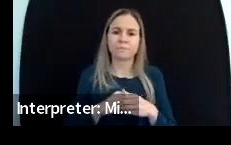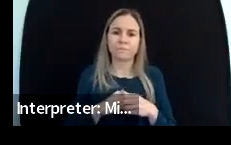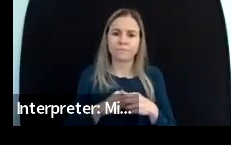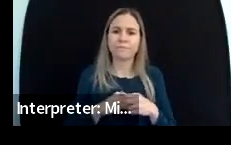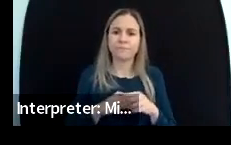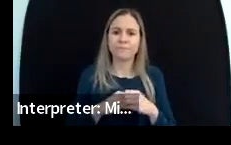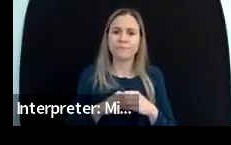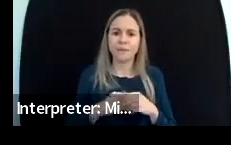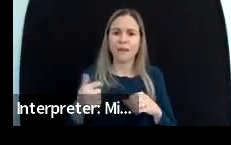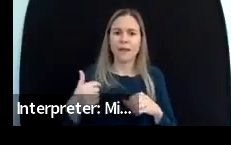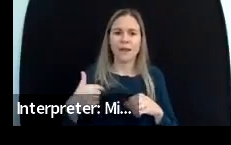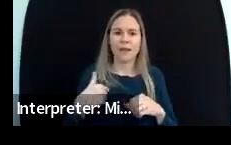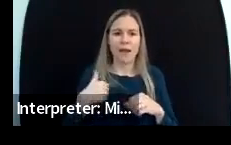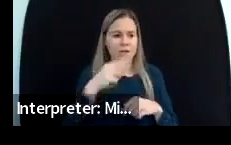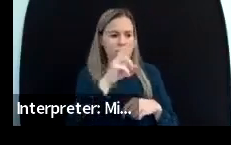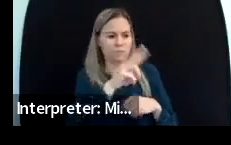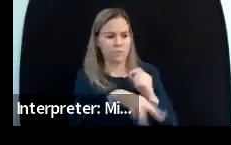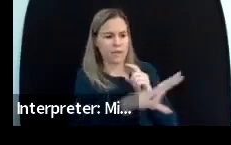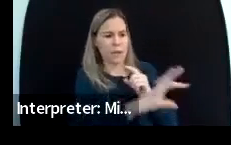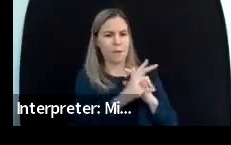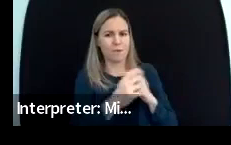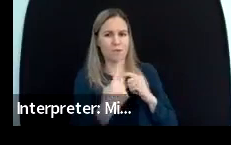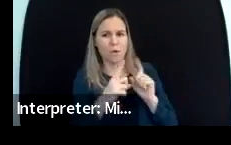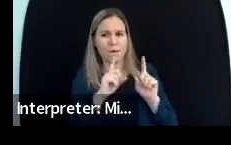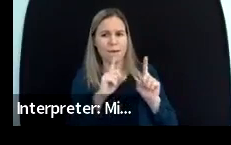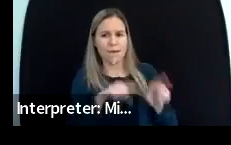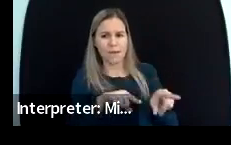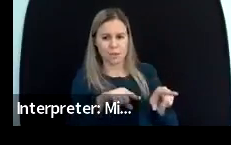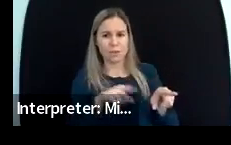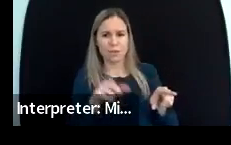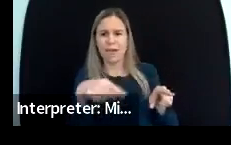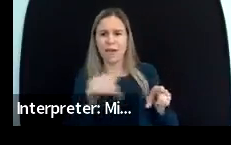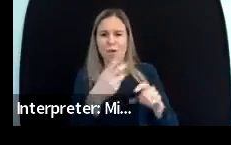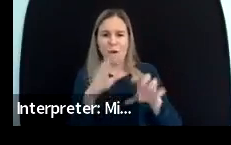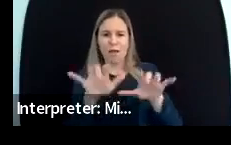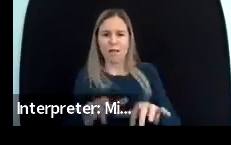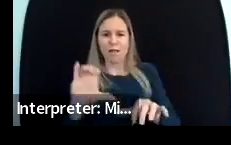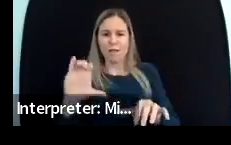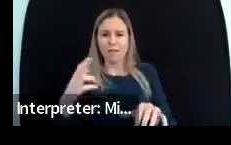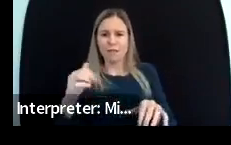picked out one of the answers that was given in the chat